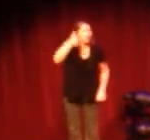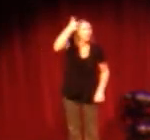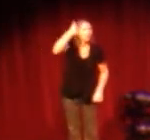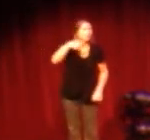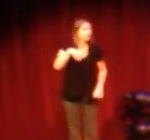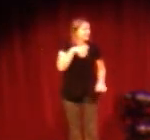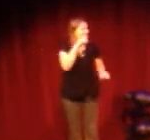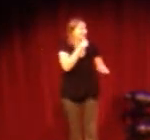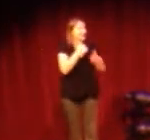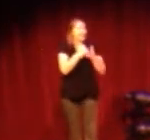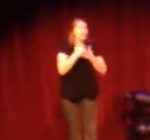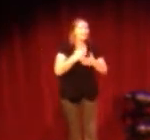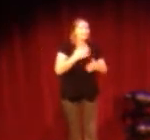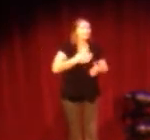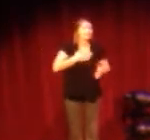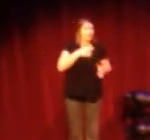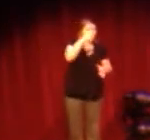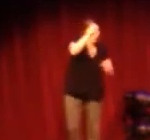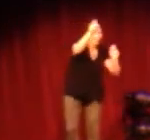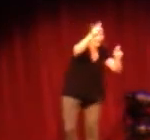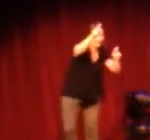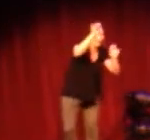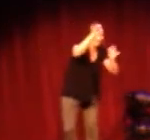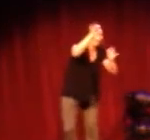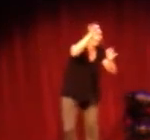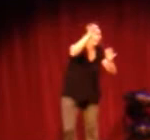Can you help me out? Are they okay?